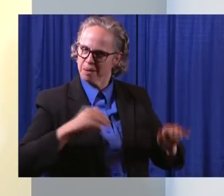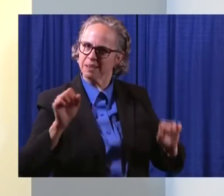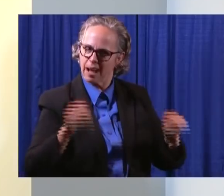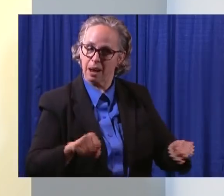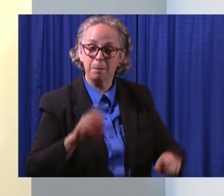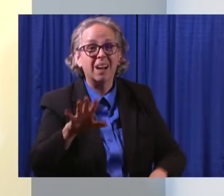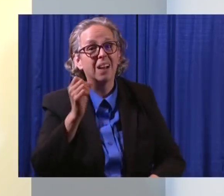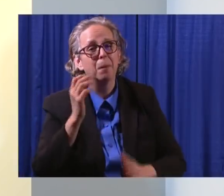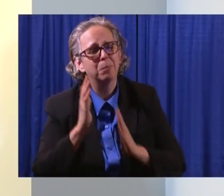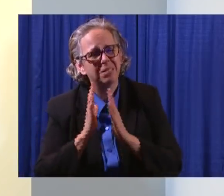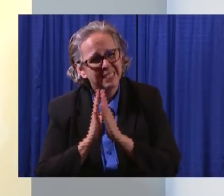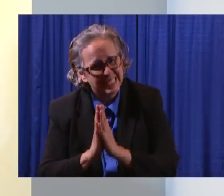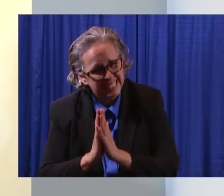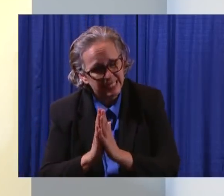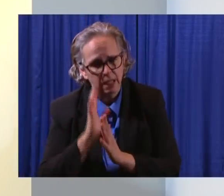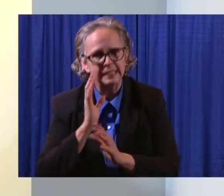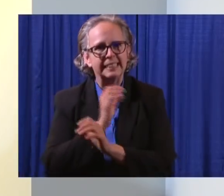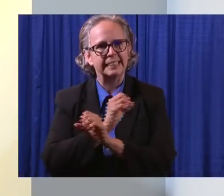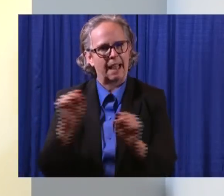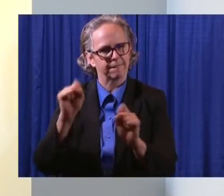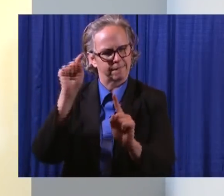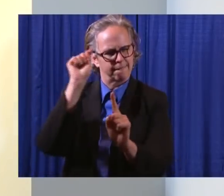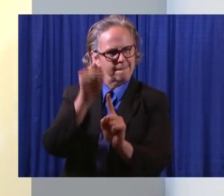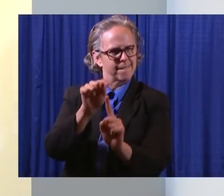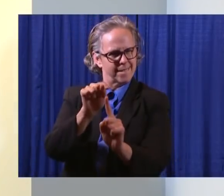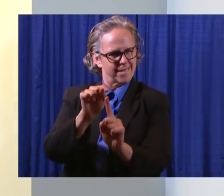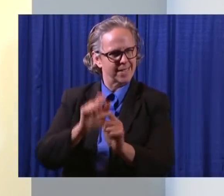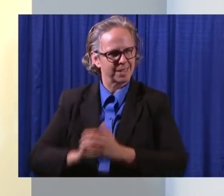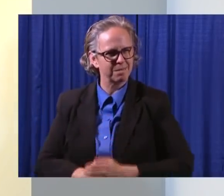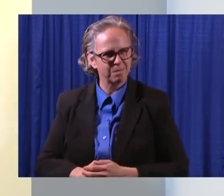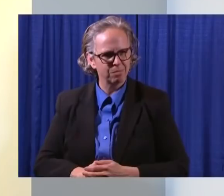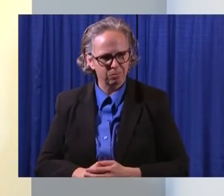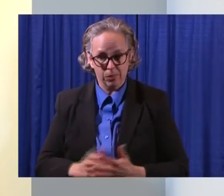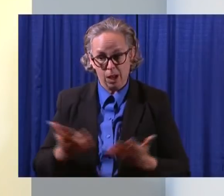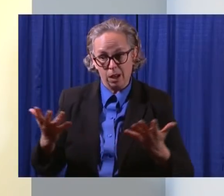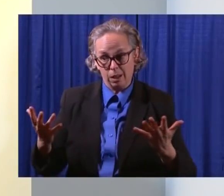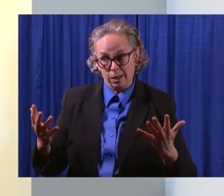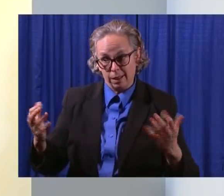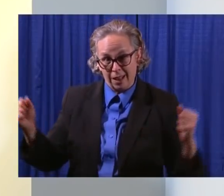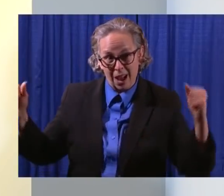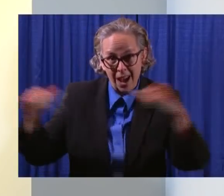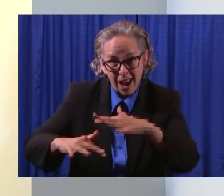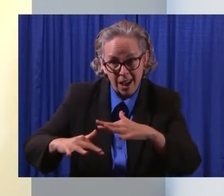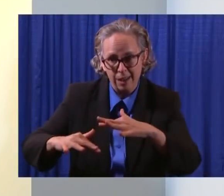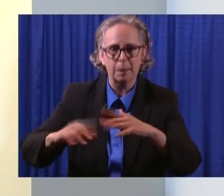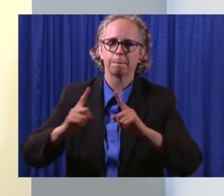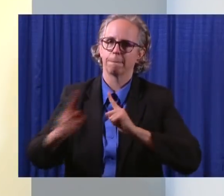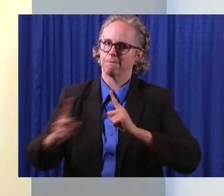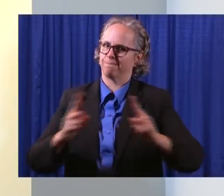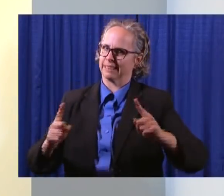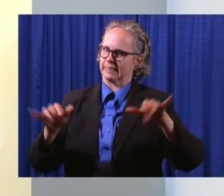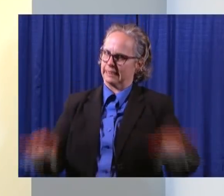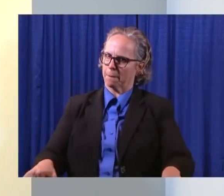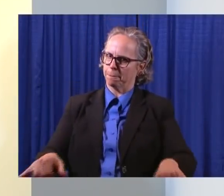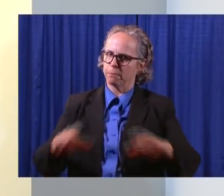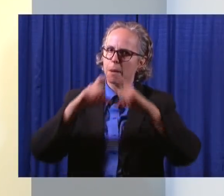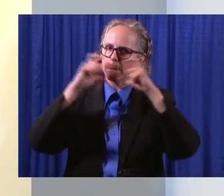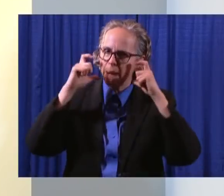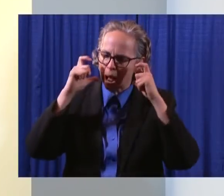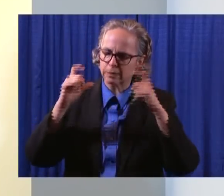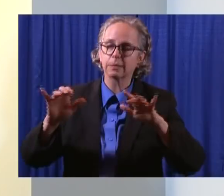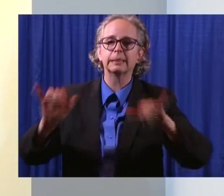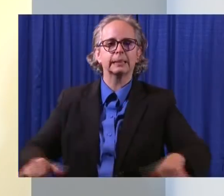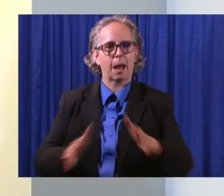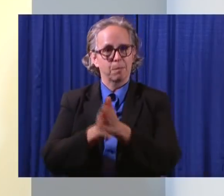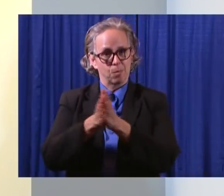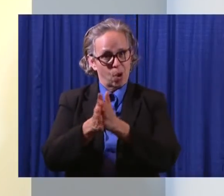safely. And that requires all of us, not just the local government or the community that may be sponsoring it. It requires all of us in our